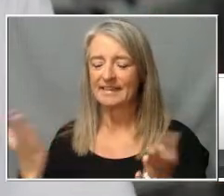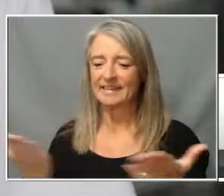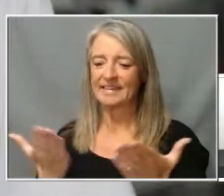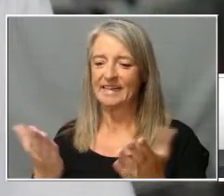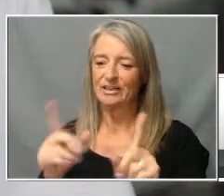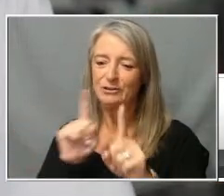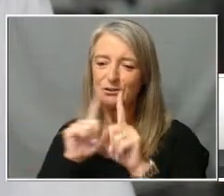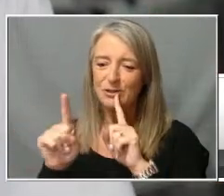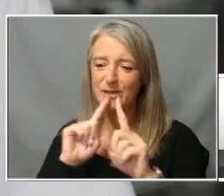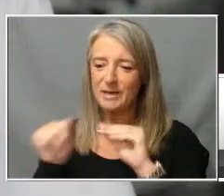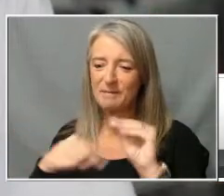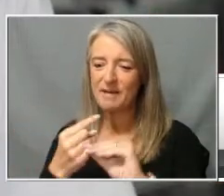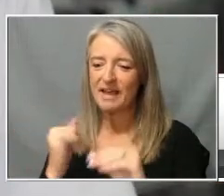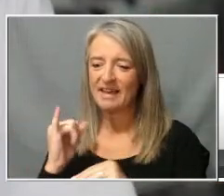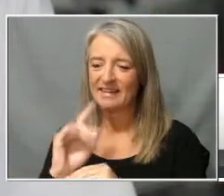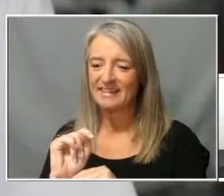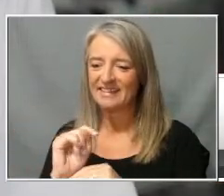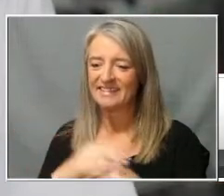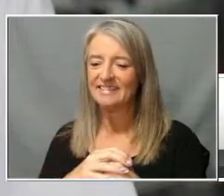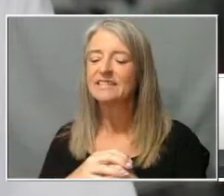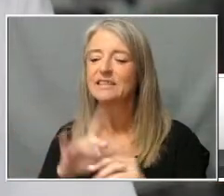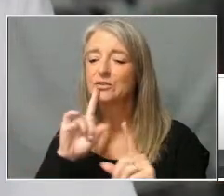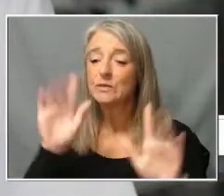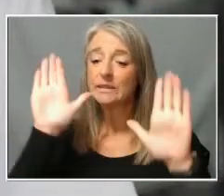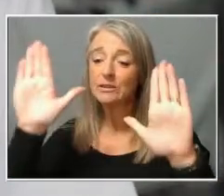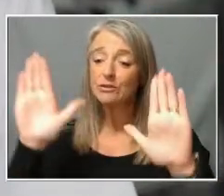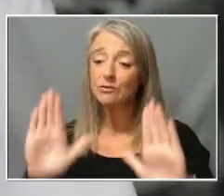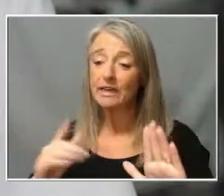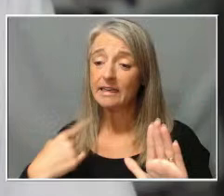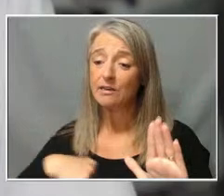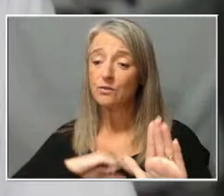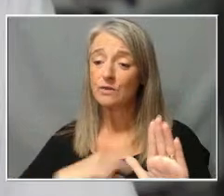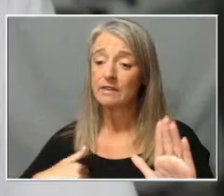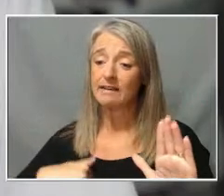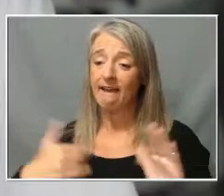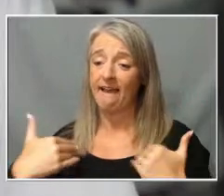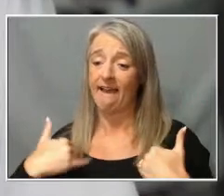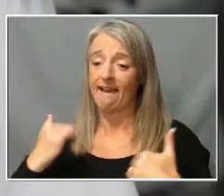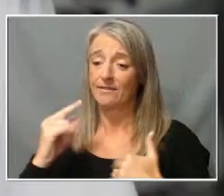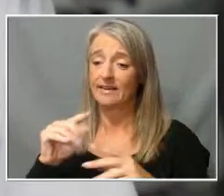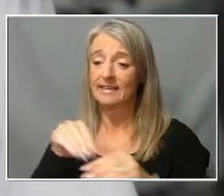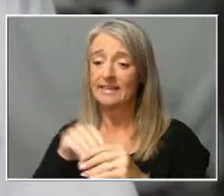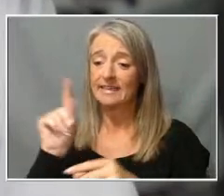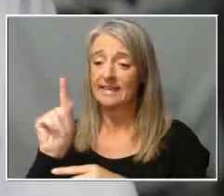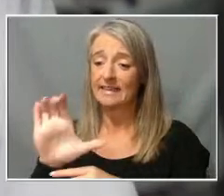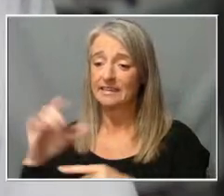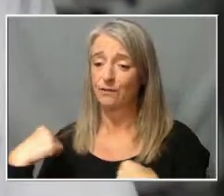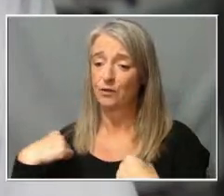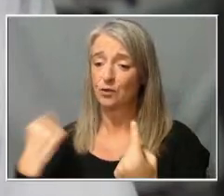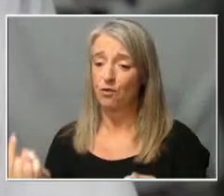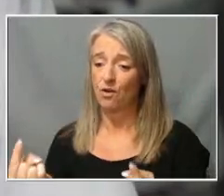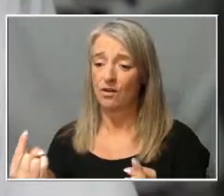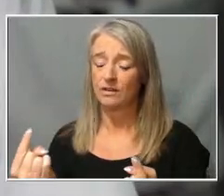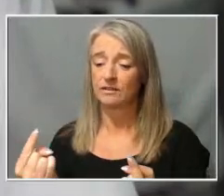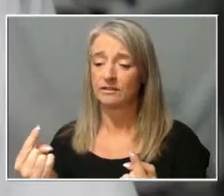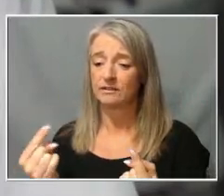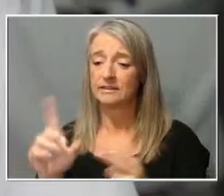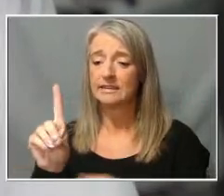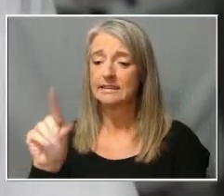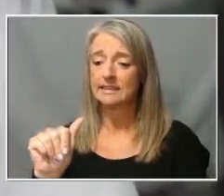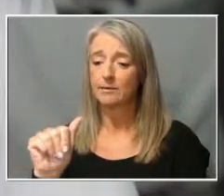it. It's incredible that this exists and that it's in Kansas City for so long. You know, the disabled community